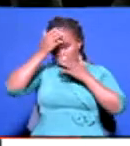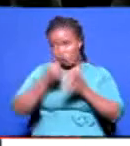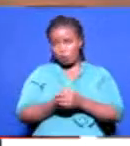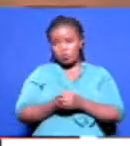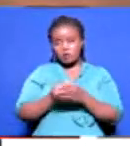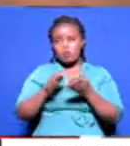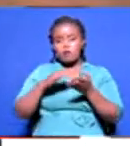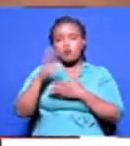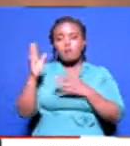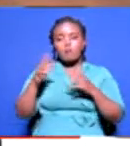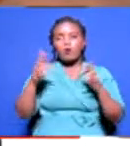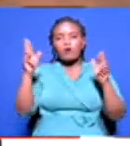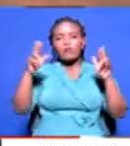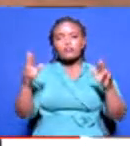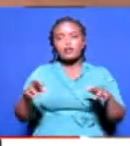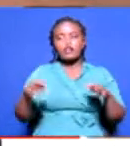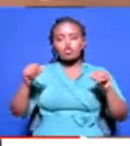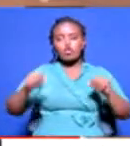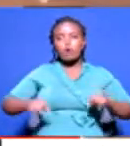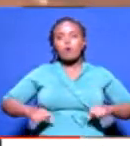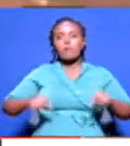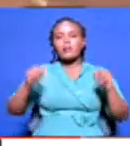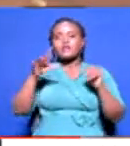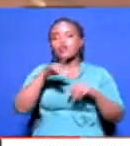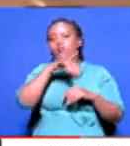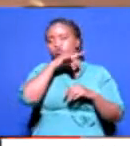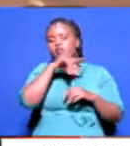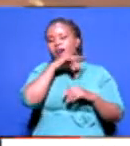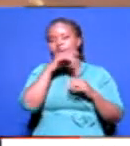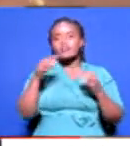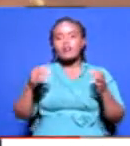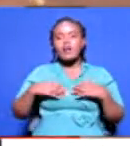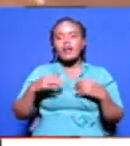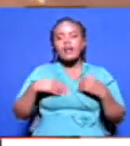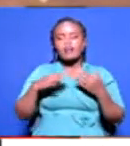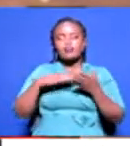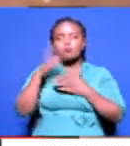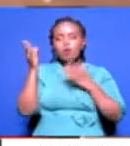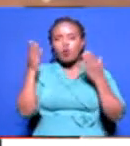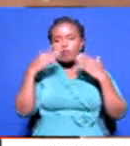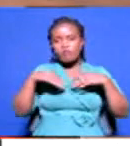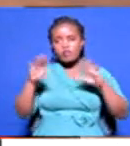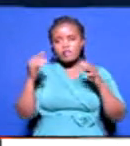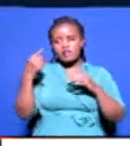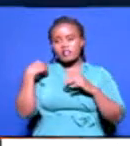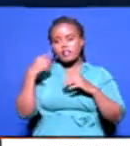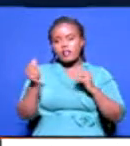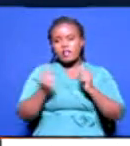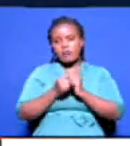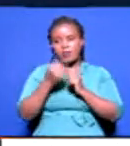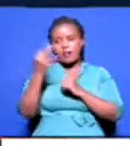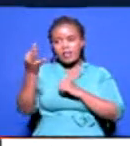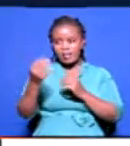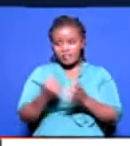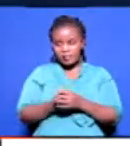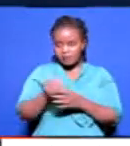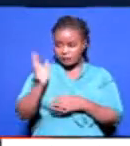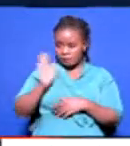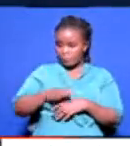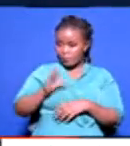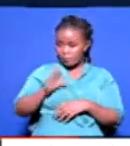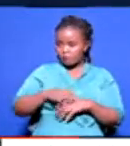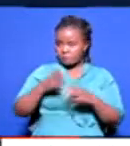master Arthur Segwanyi of Uganda had a disastrous outing, finishing 13th overall. In the ladies' section of 40 players, Kenya's